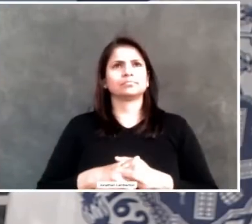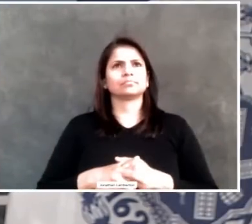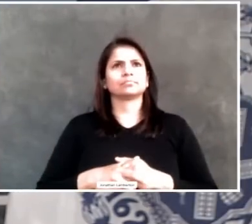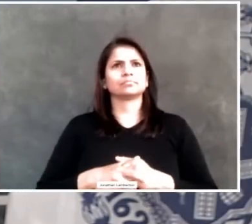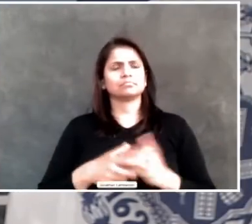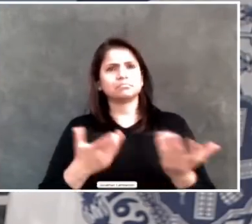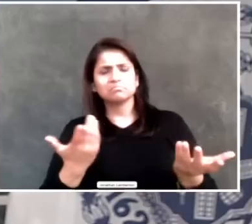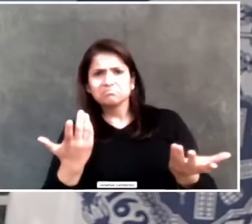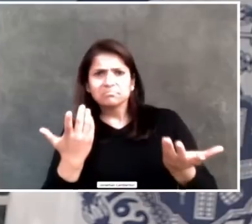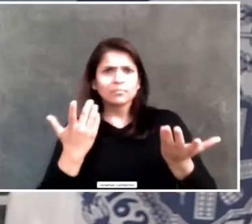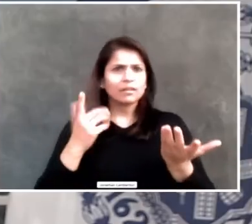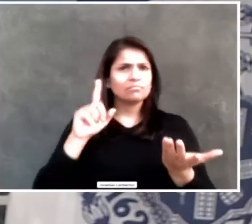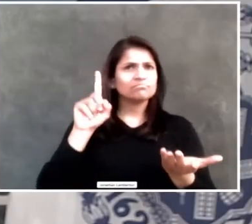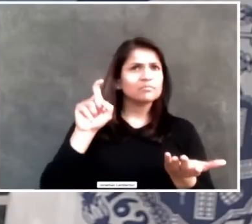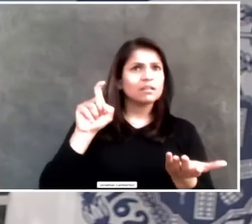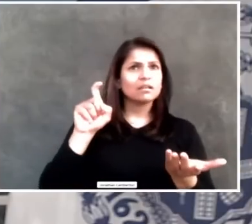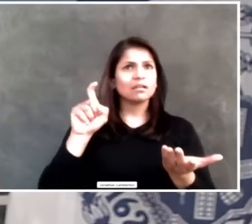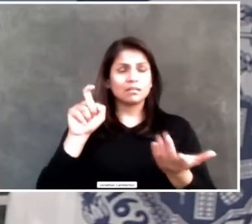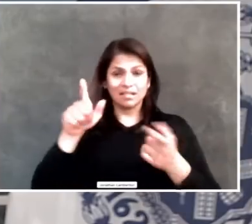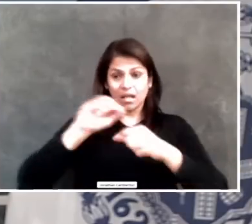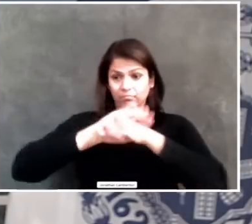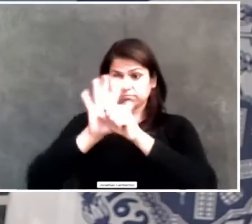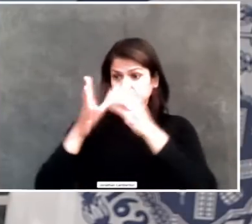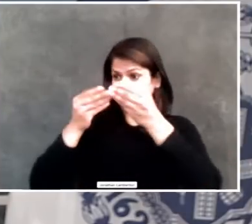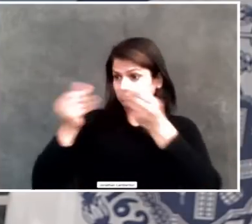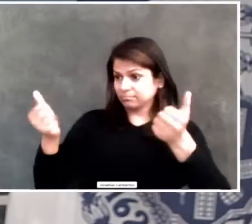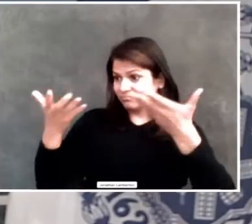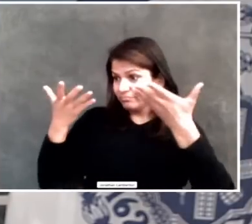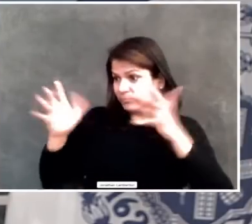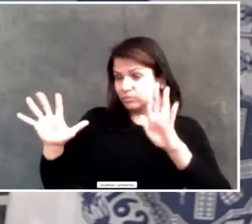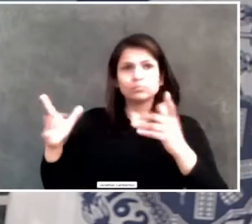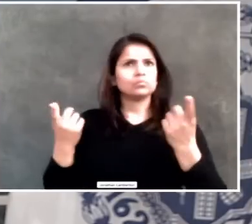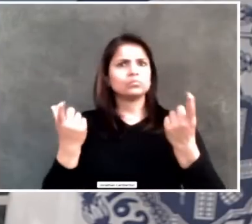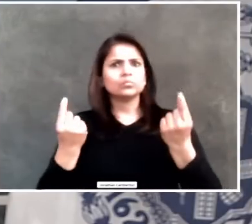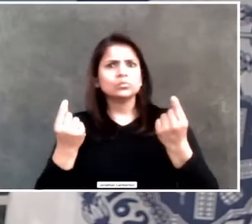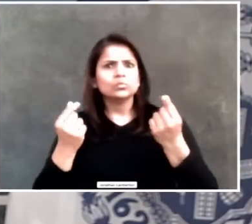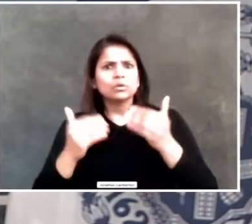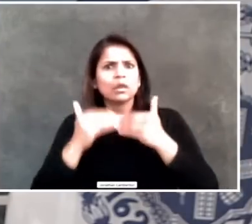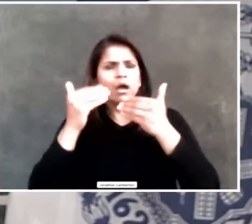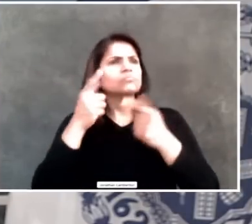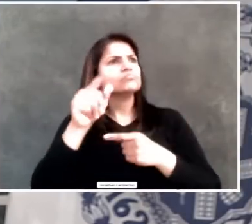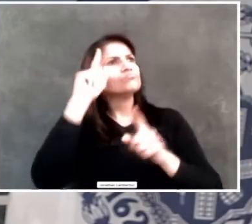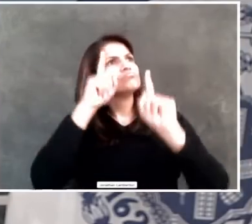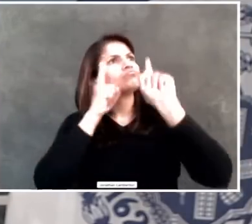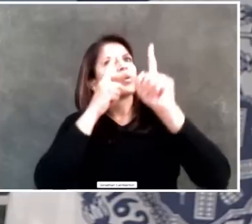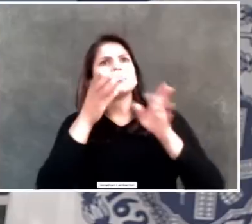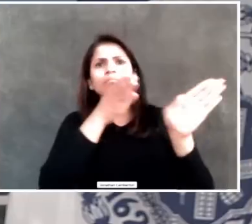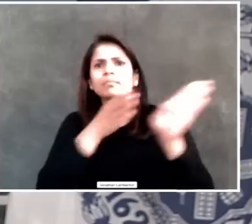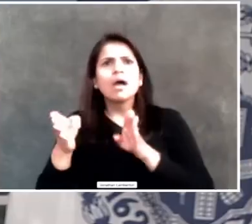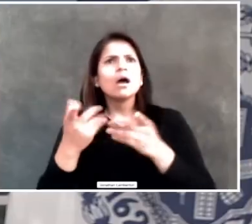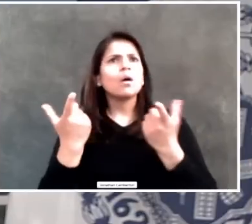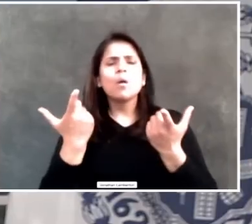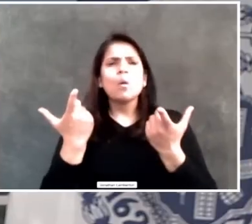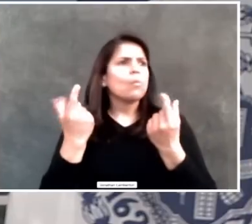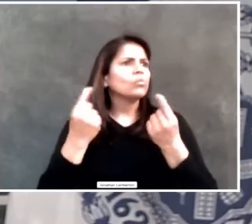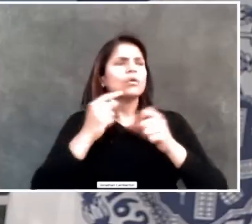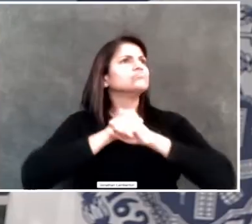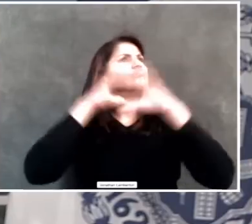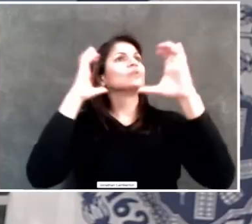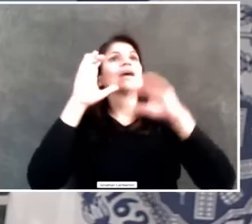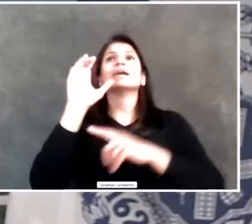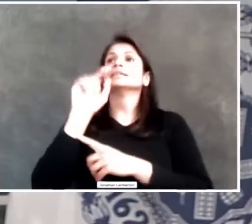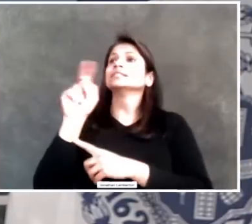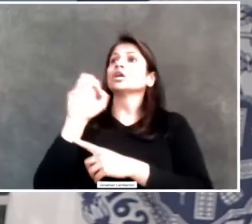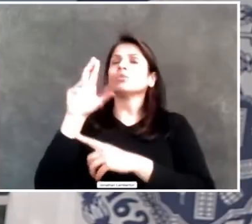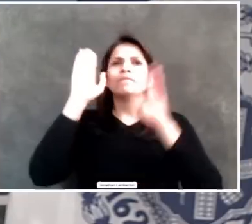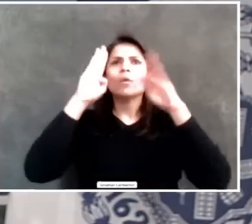and pedestrians are sacrificing key programs, but drivers are not. No, it does not say that. And I perfectly